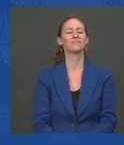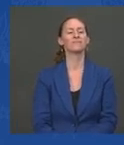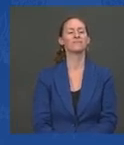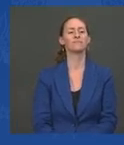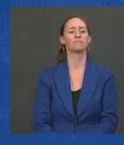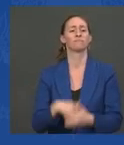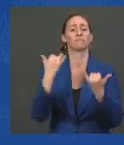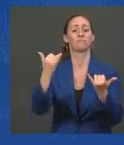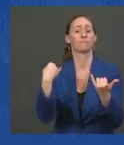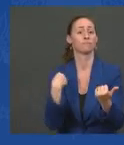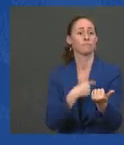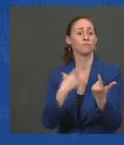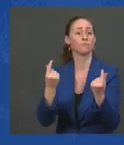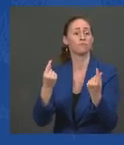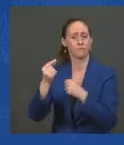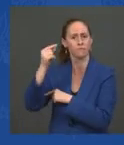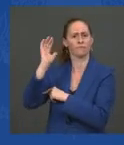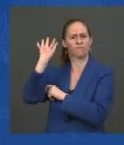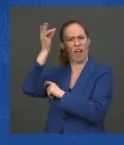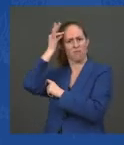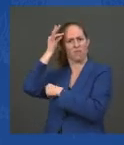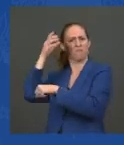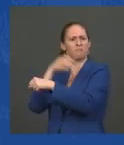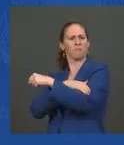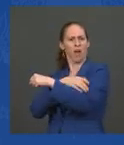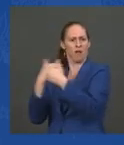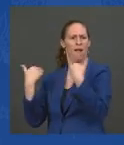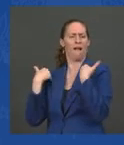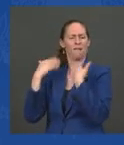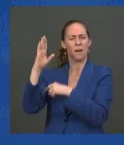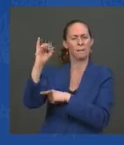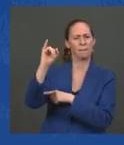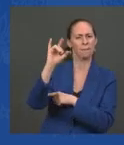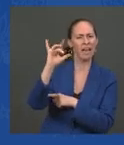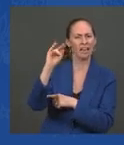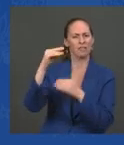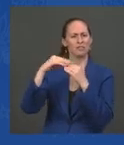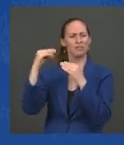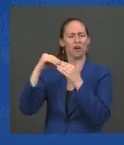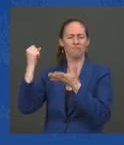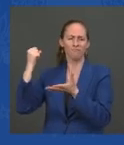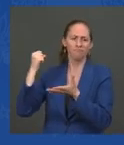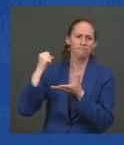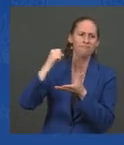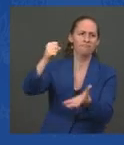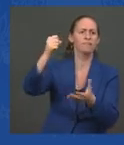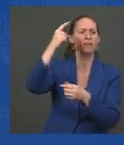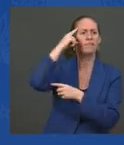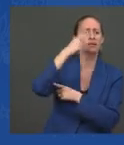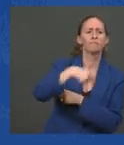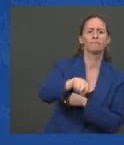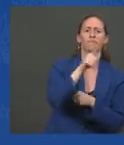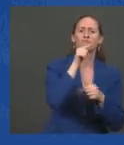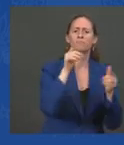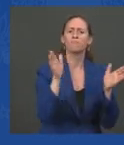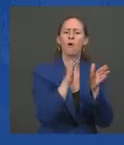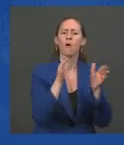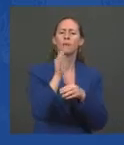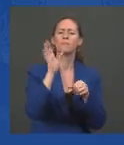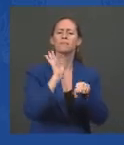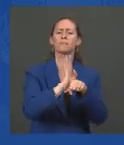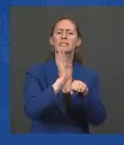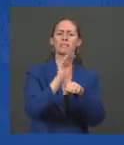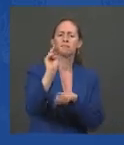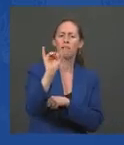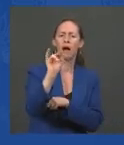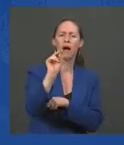unlock billions of dollars in new opportunities of minority-owned small businesses and access to government contracts.